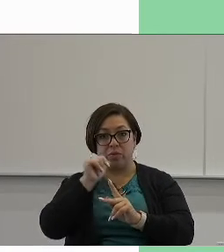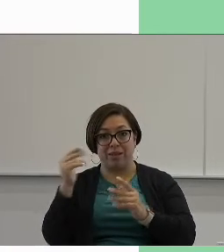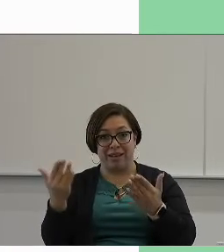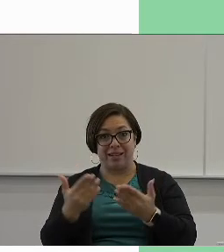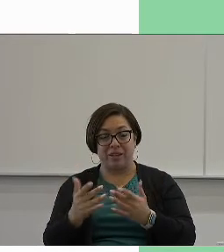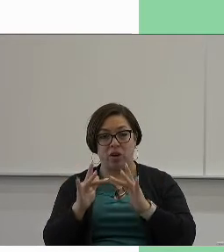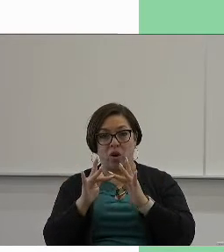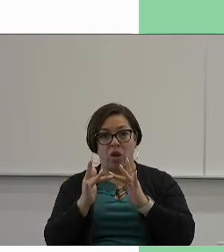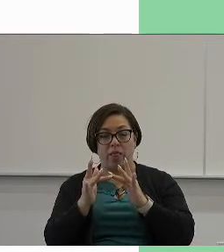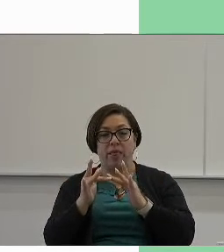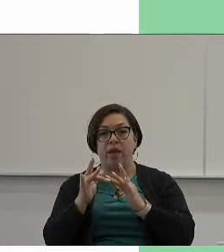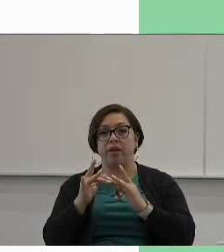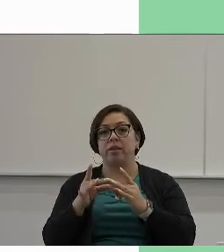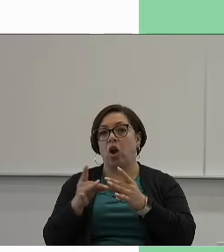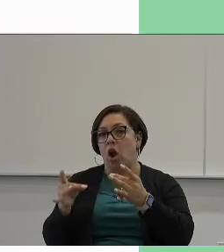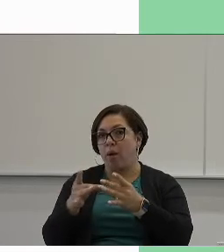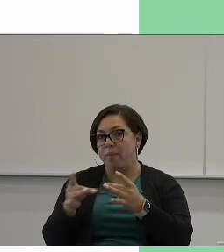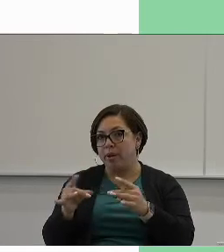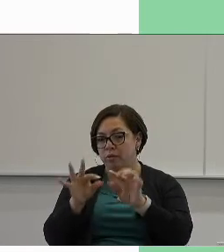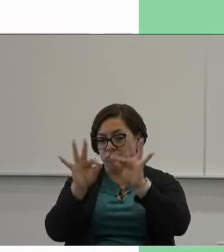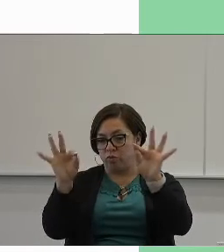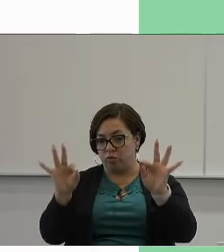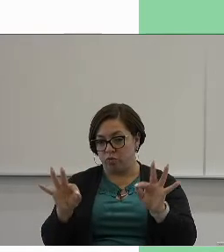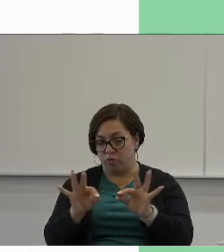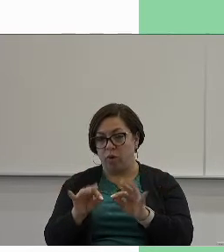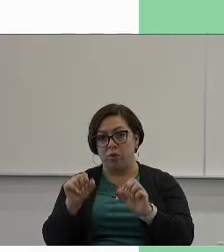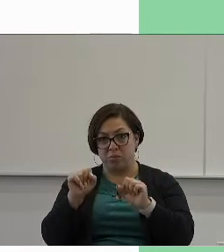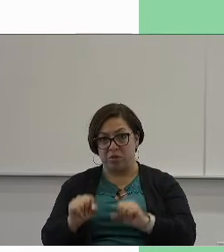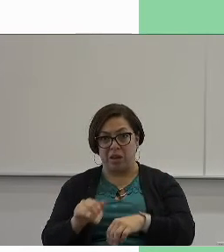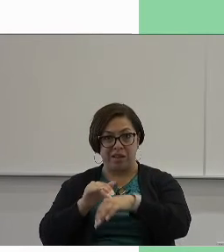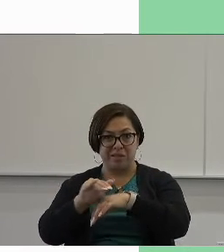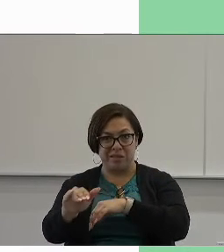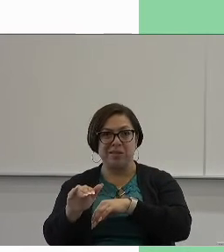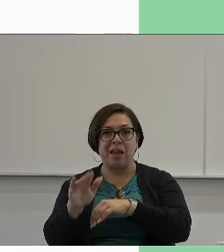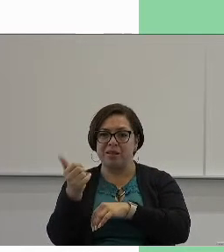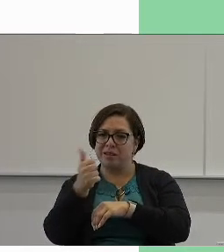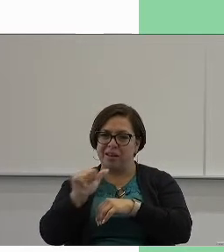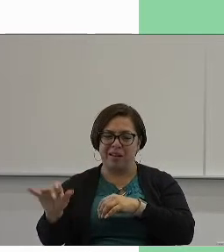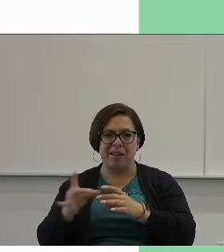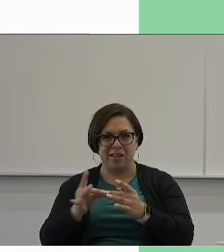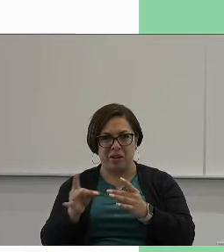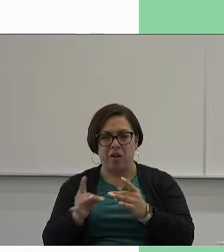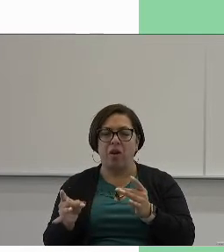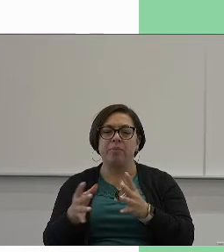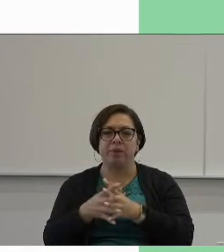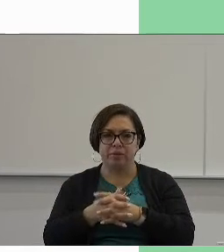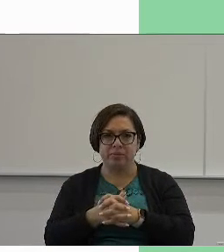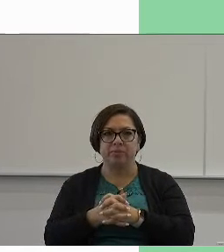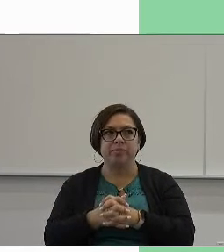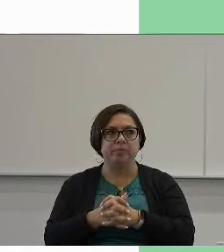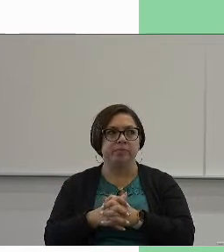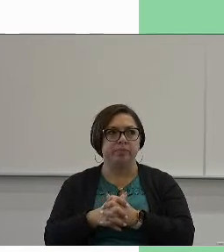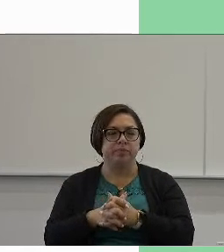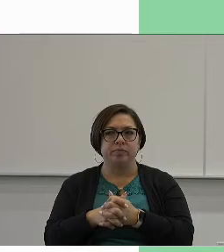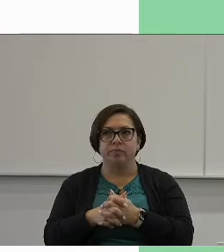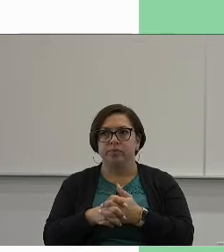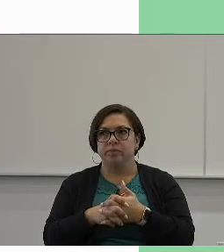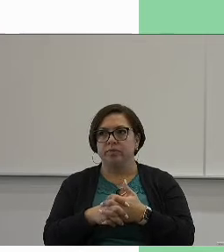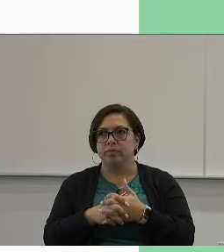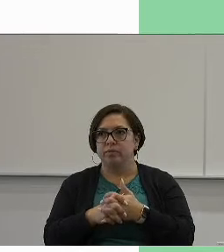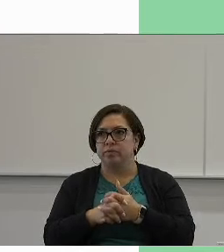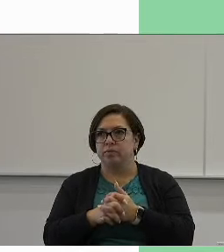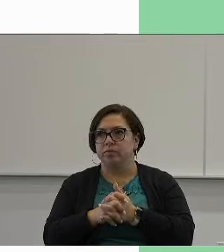online comment form where folks can, through the website, submit any thoughts or comments they have on these proposed plans.